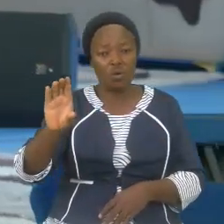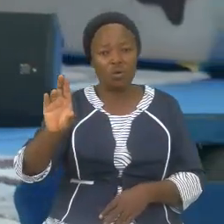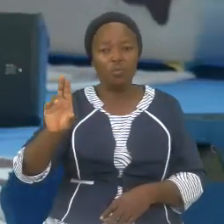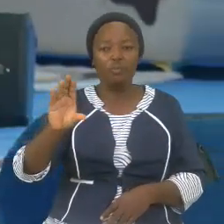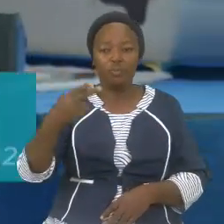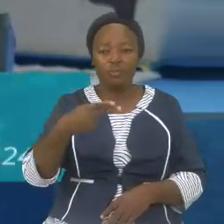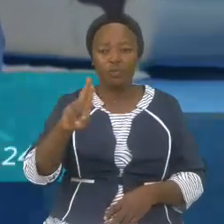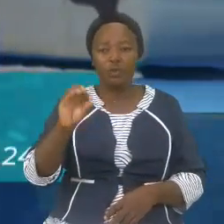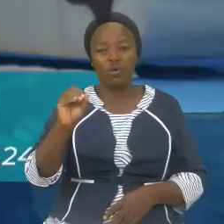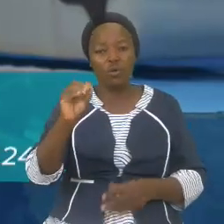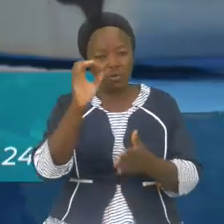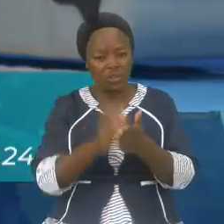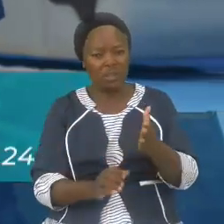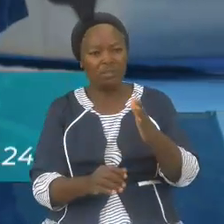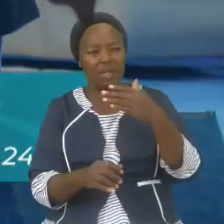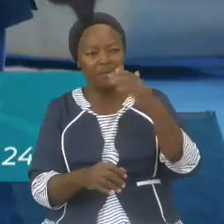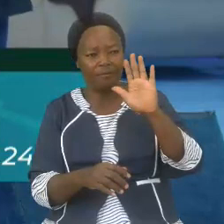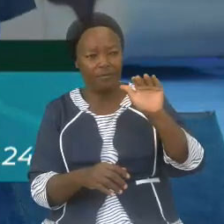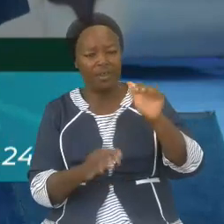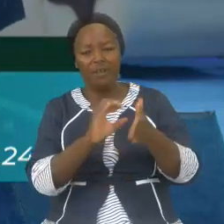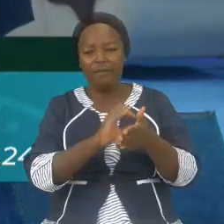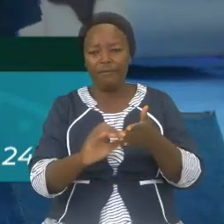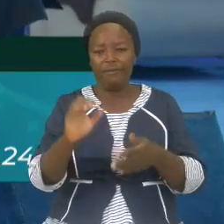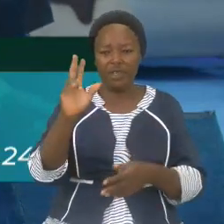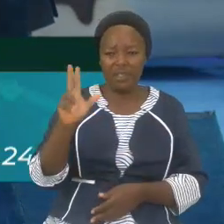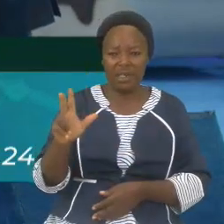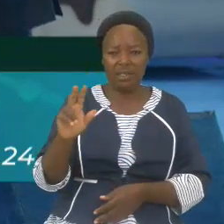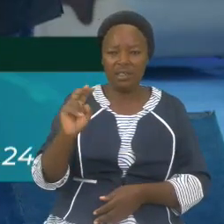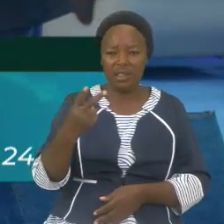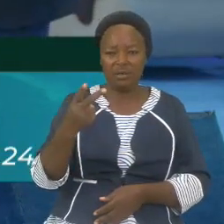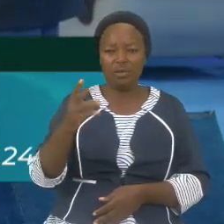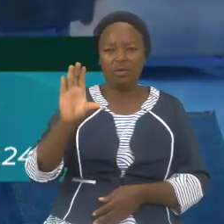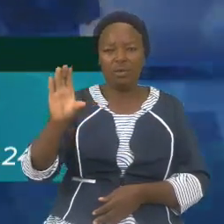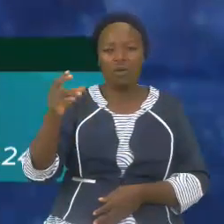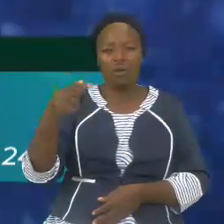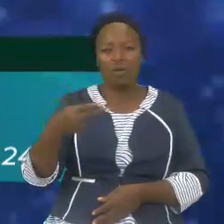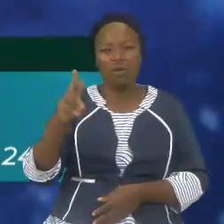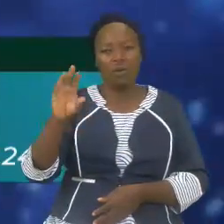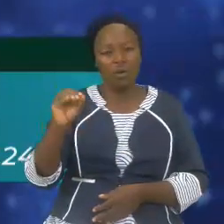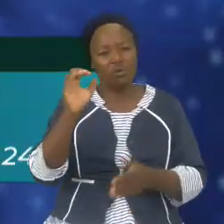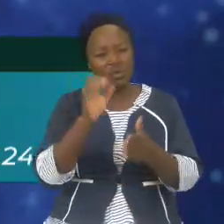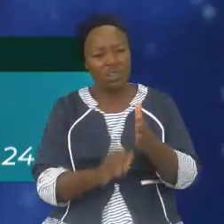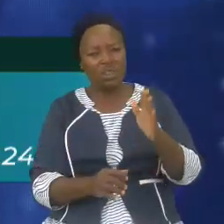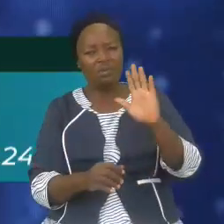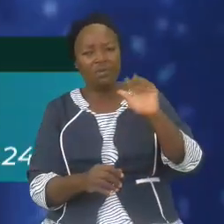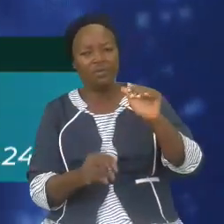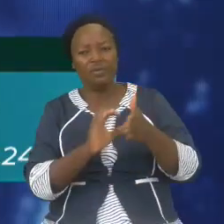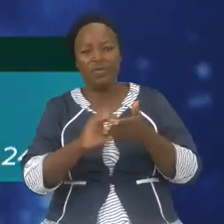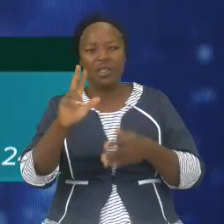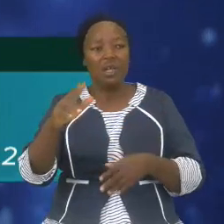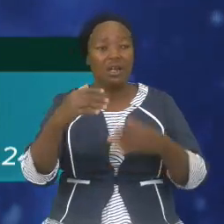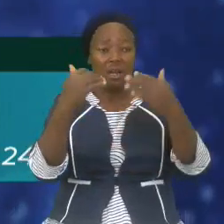from verse 3. 2 Chronicles chapter 15, verse 3. Now, for a